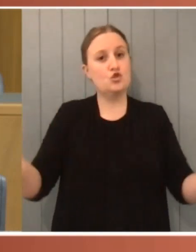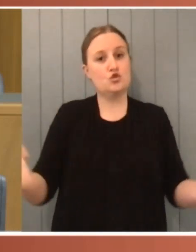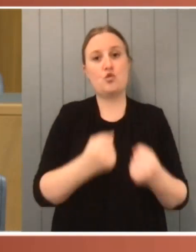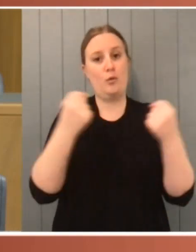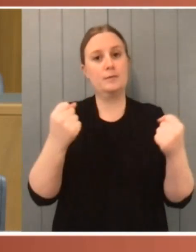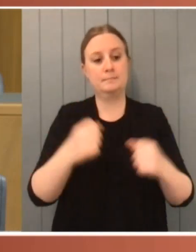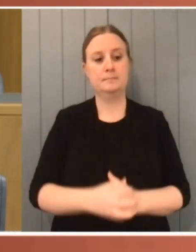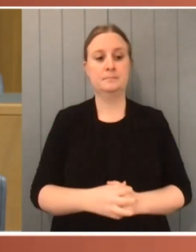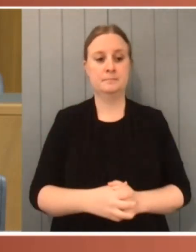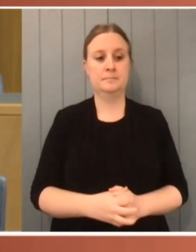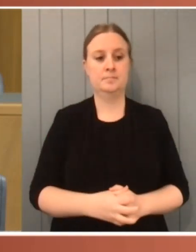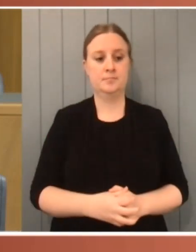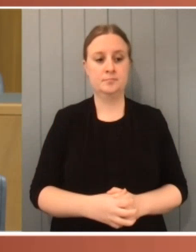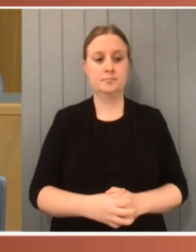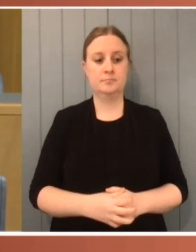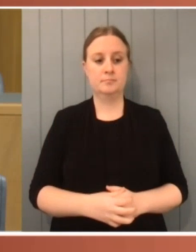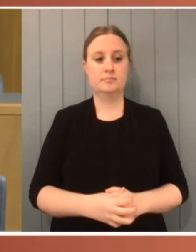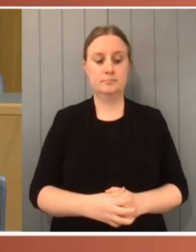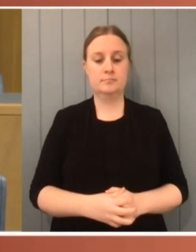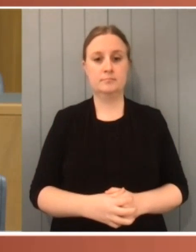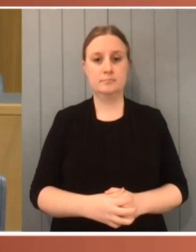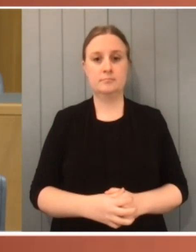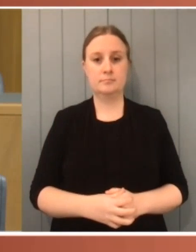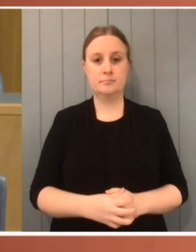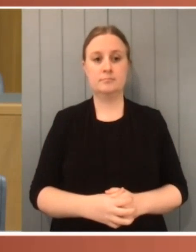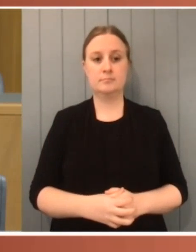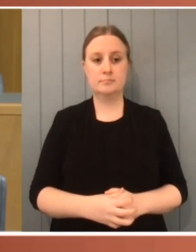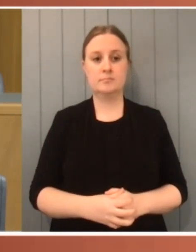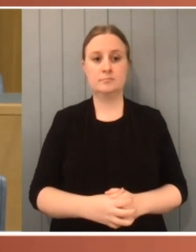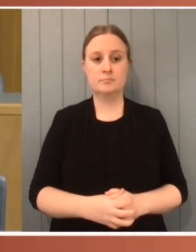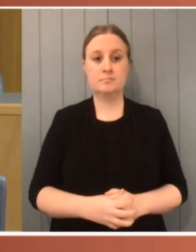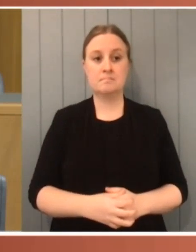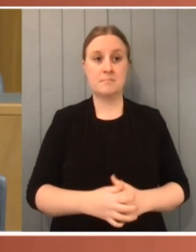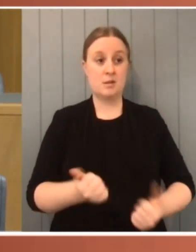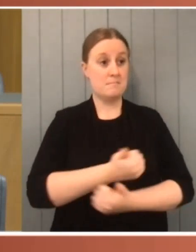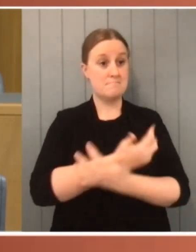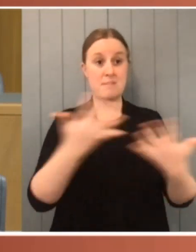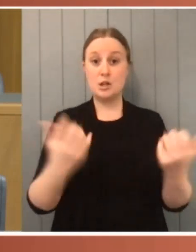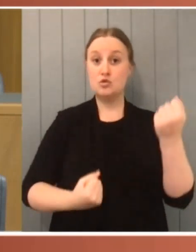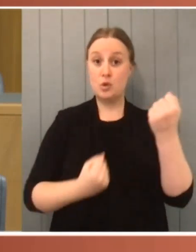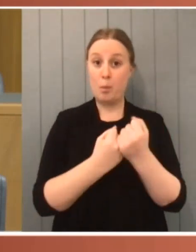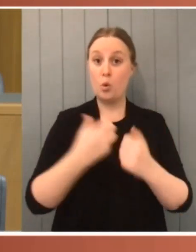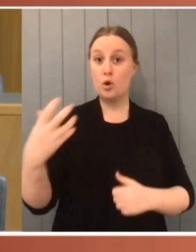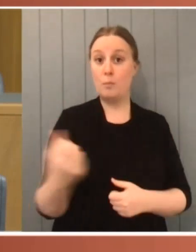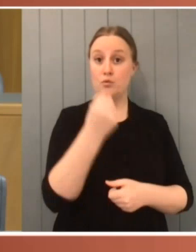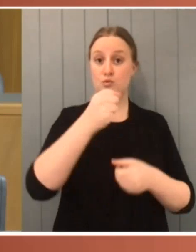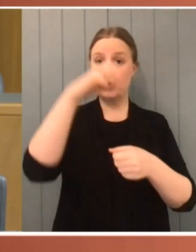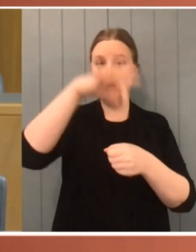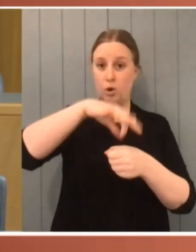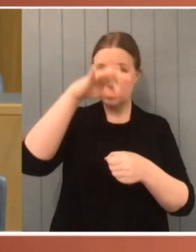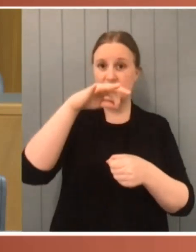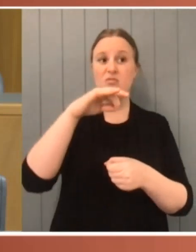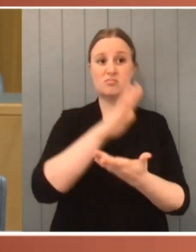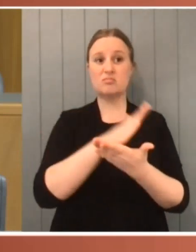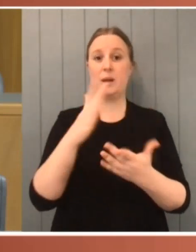Though enjoying sustained and widespread public support, compulsory voting's importance to Australia's democratic